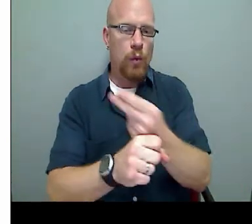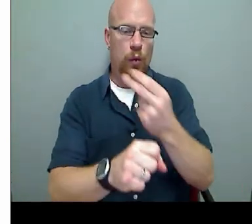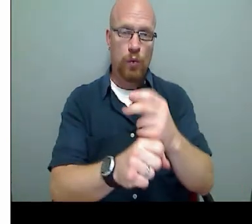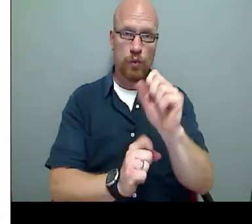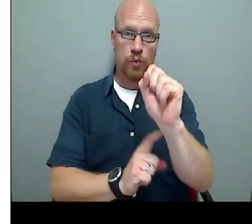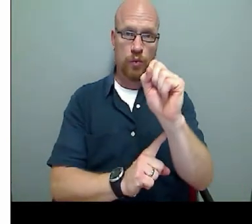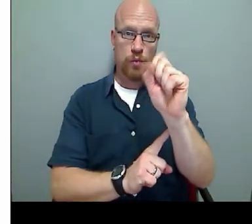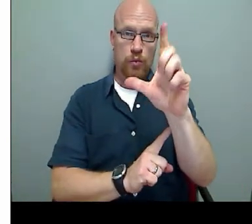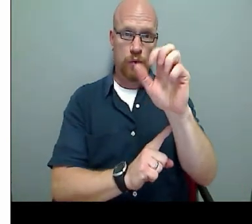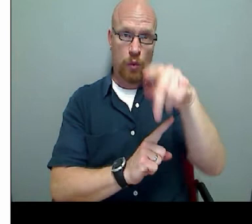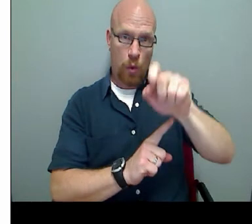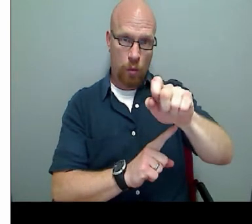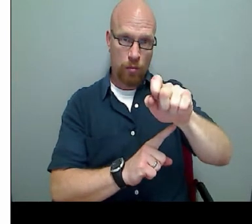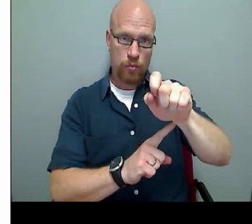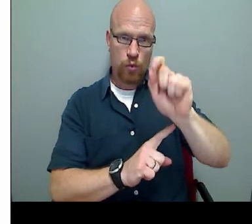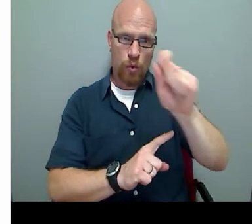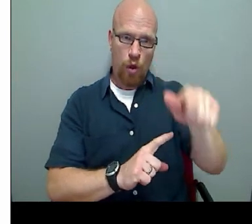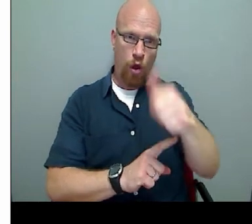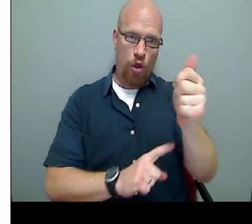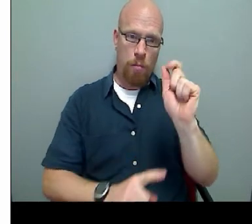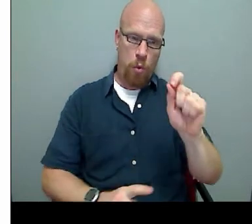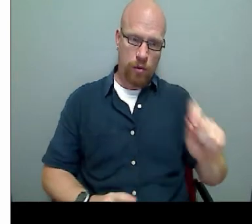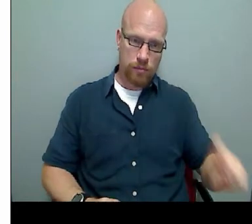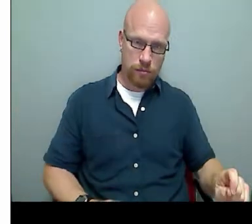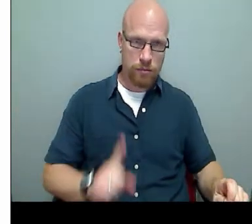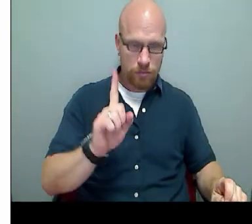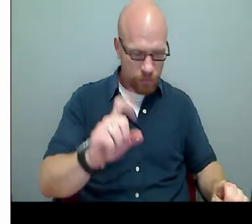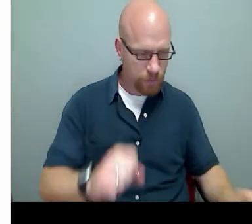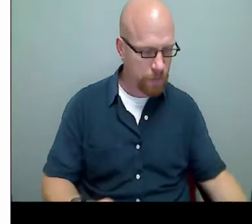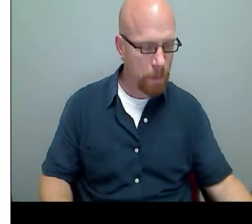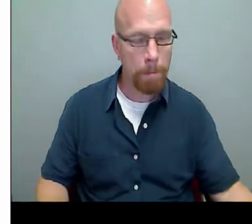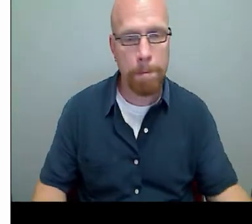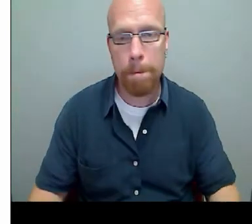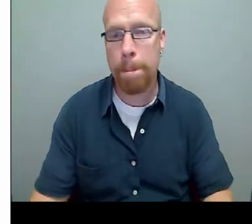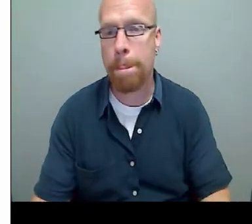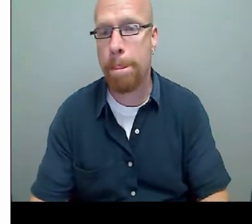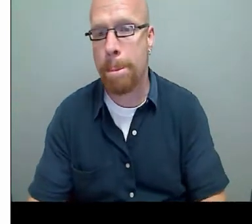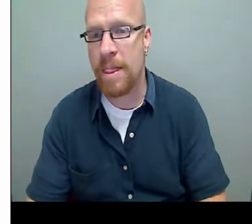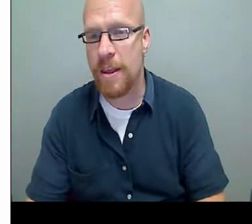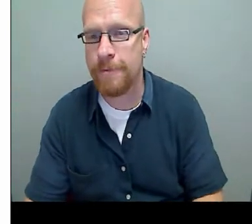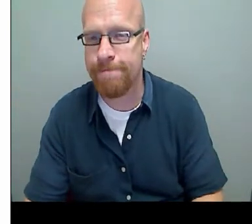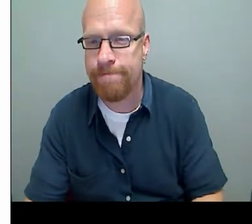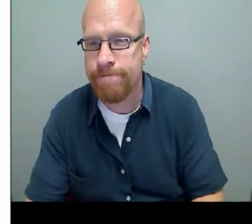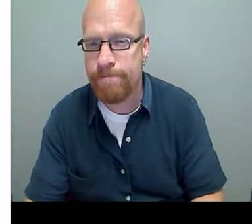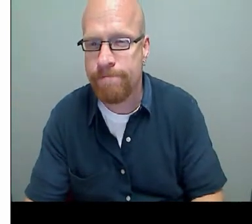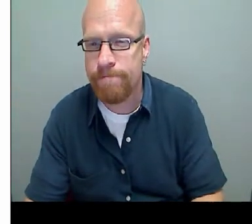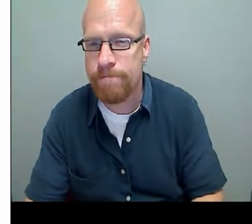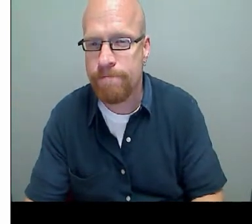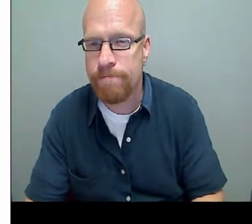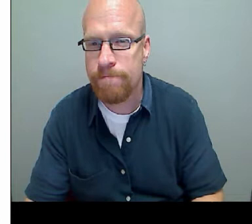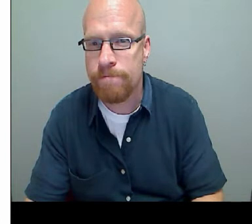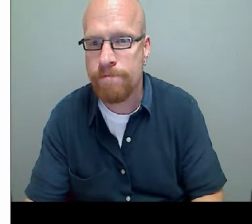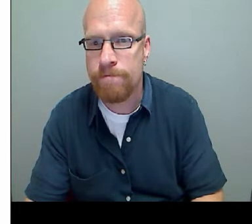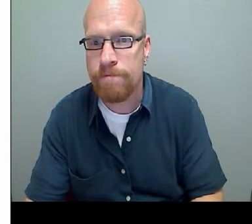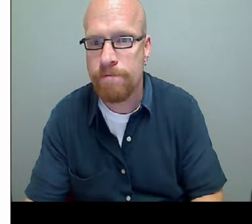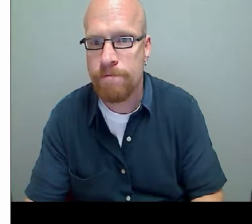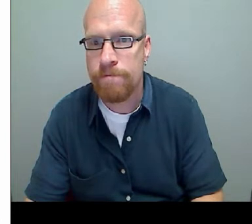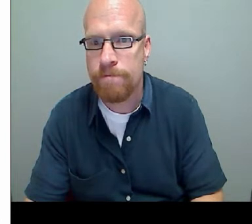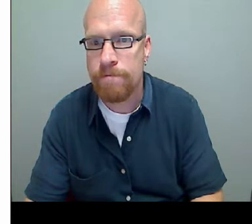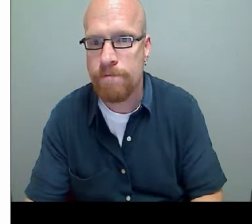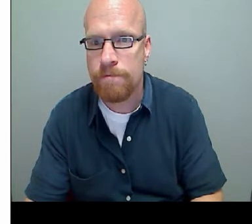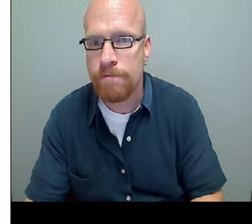Now we're going to label the y-intercept, and then we're going to use the slope to figure out where the line is going to go.